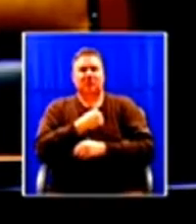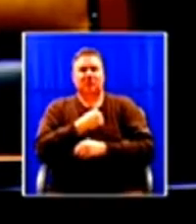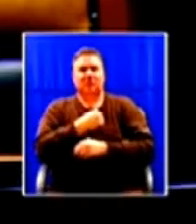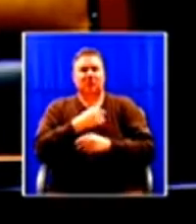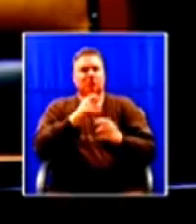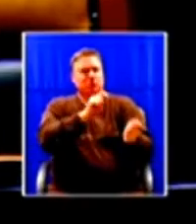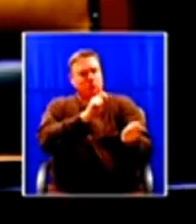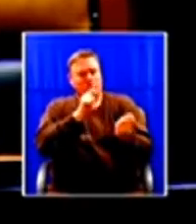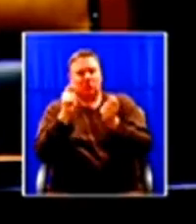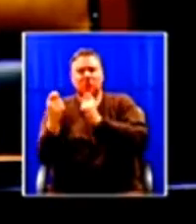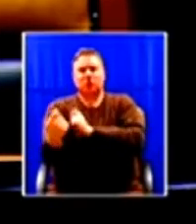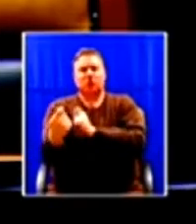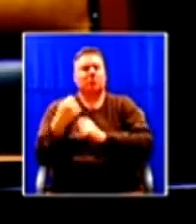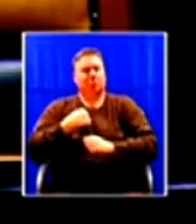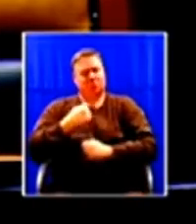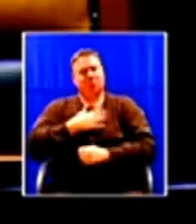position in an